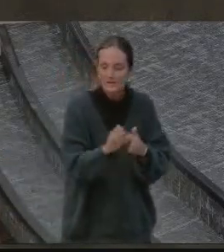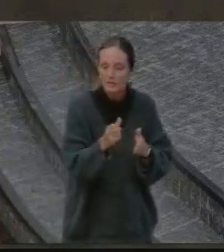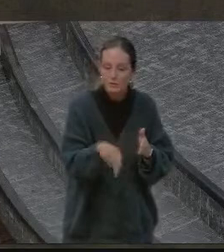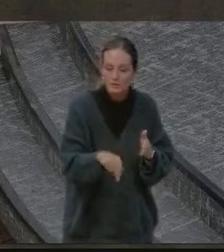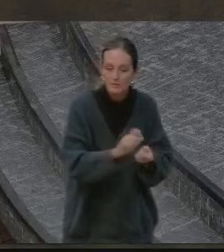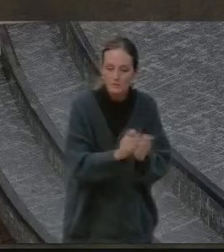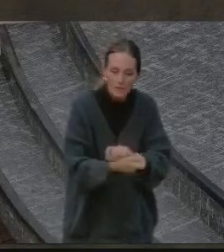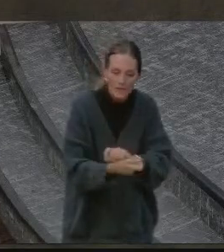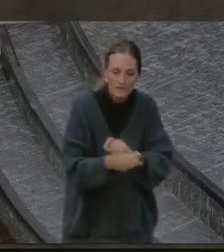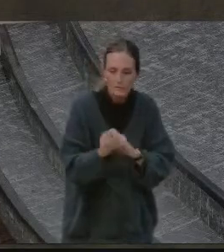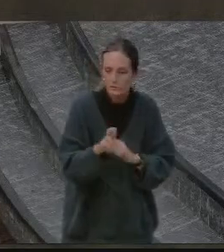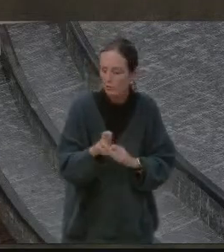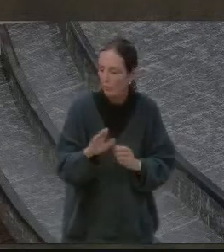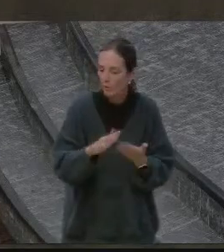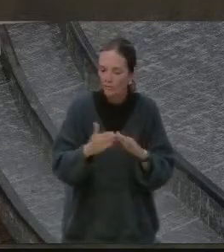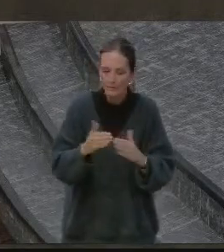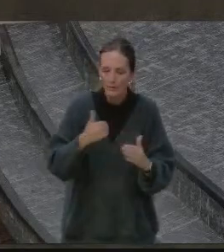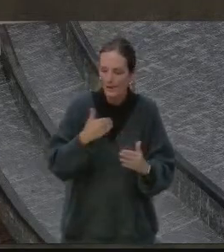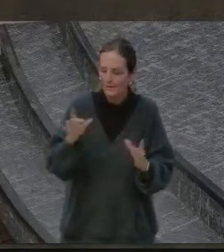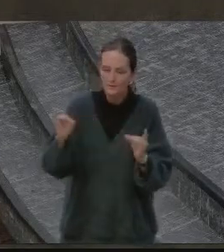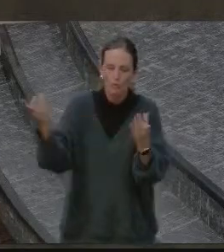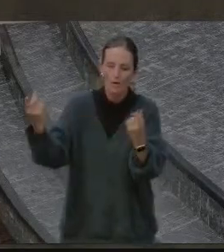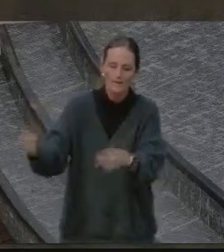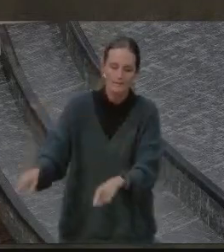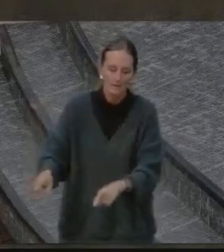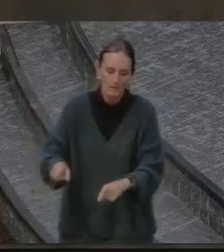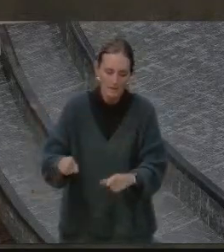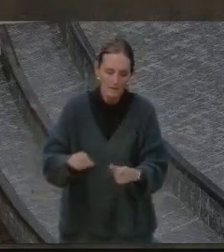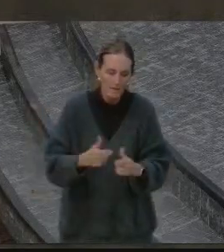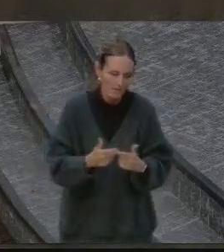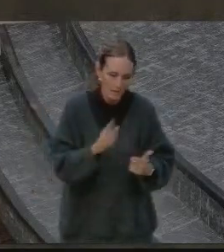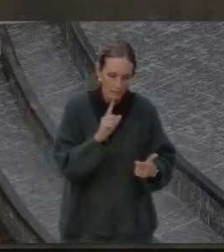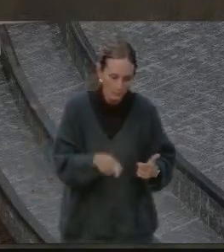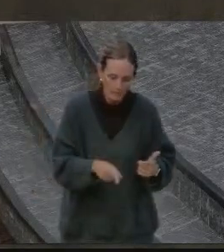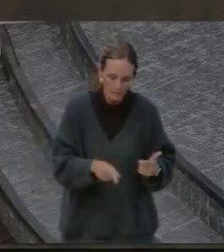in the community happen. It really falls off the radar.